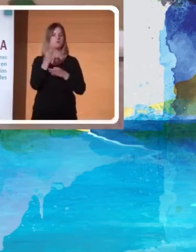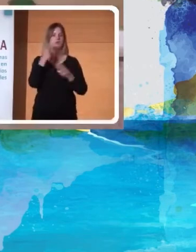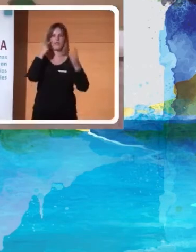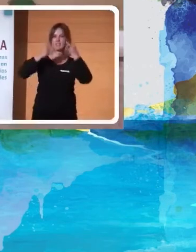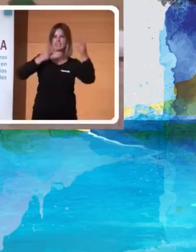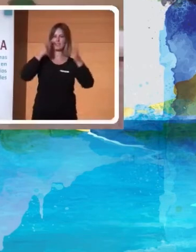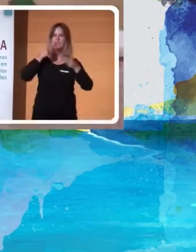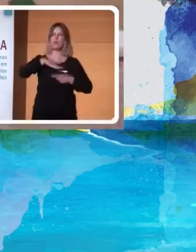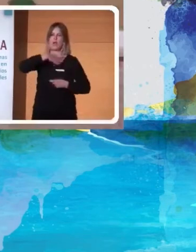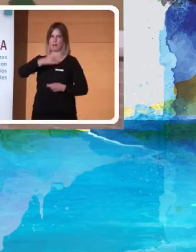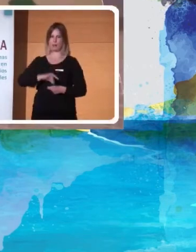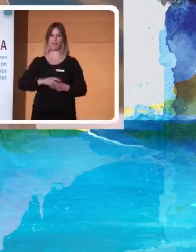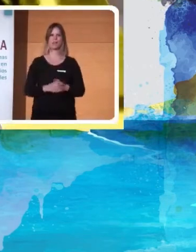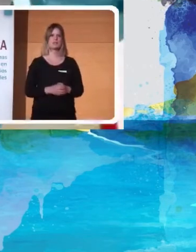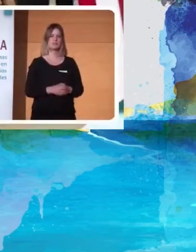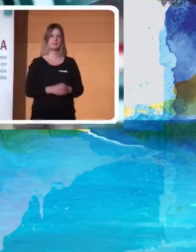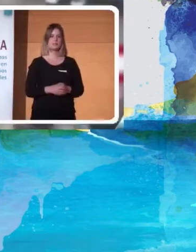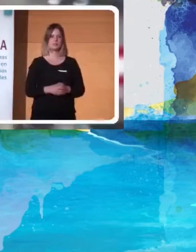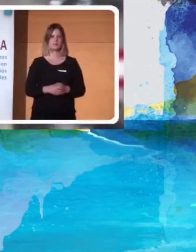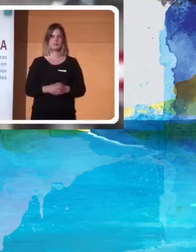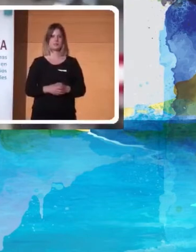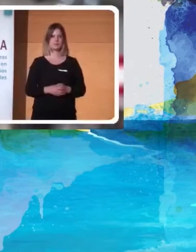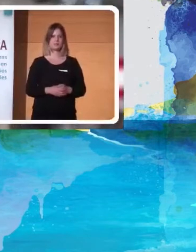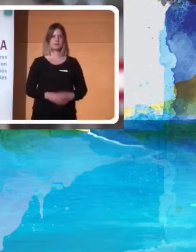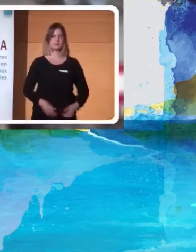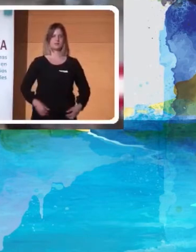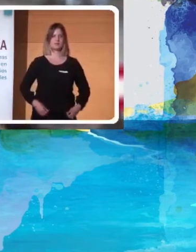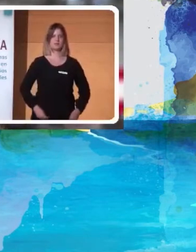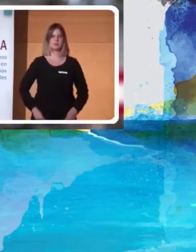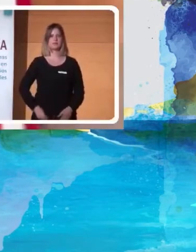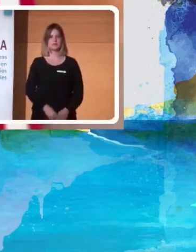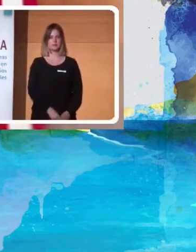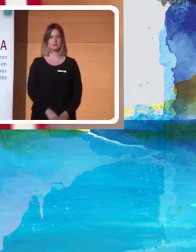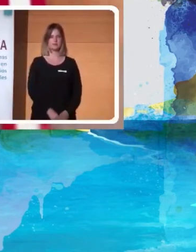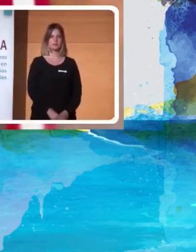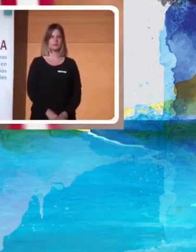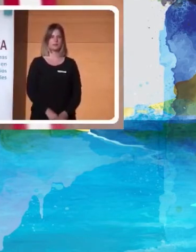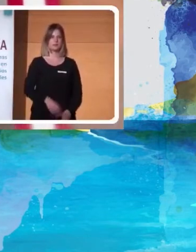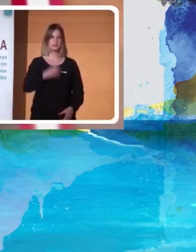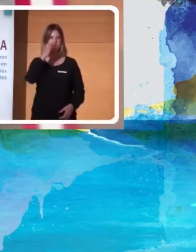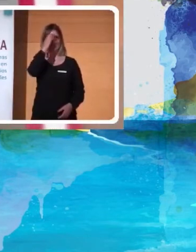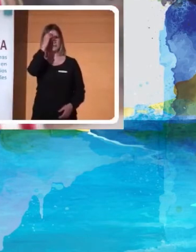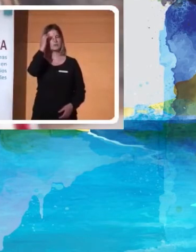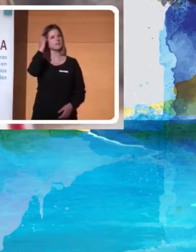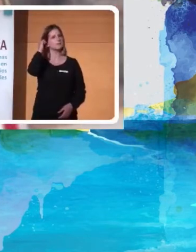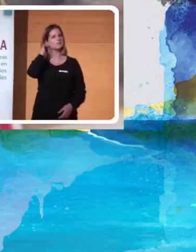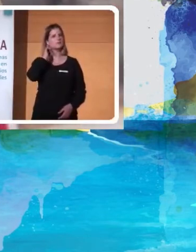people. They're showing the reality of the abilities that people with Down syndrome have.